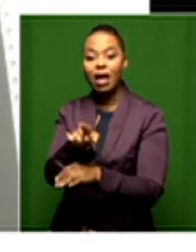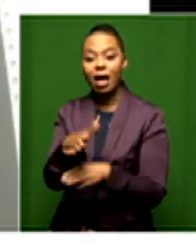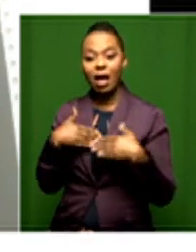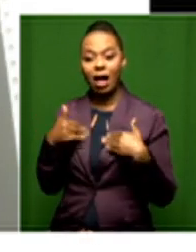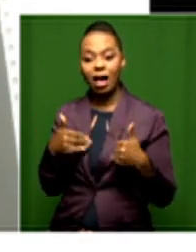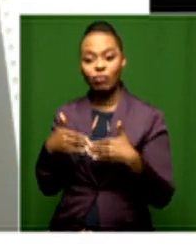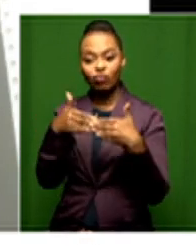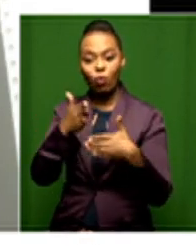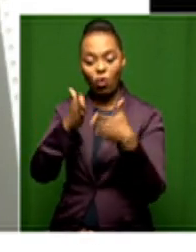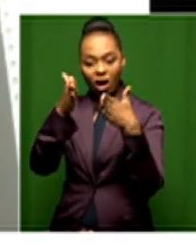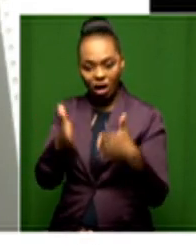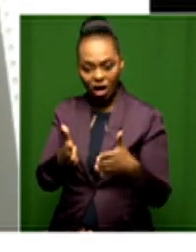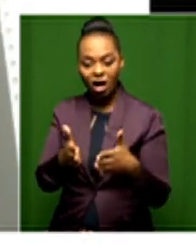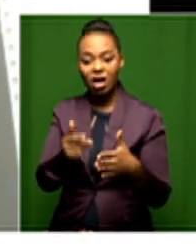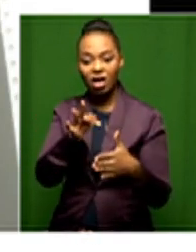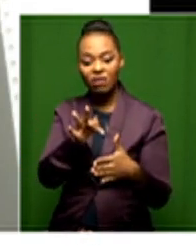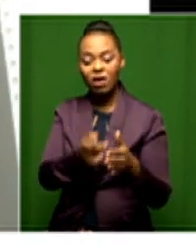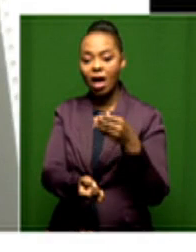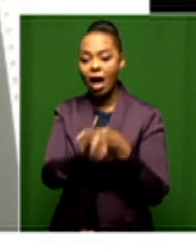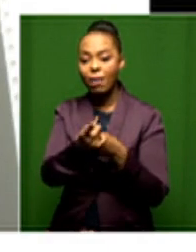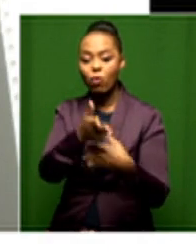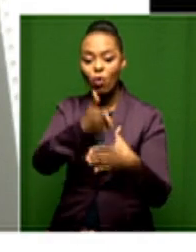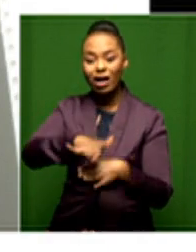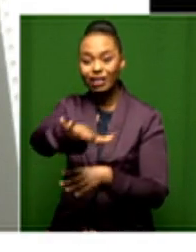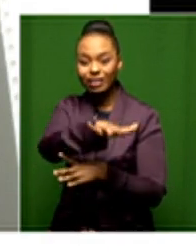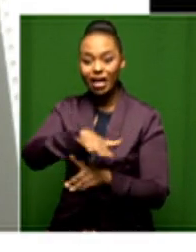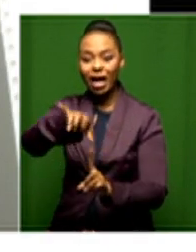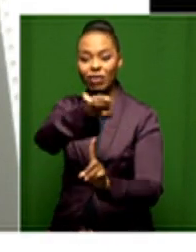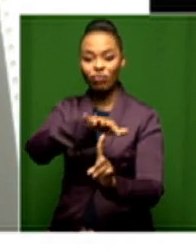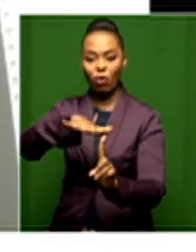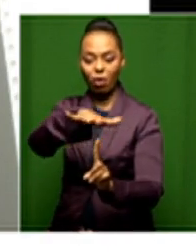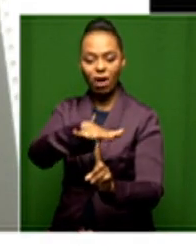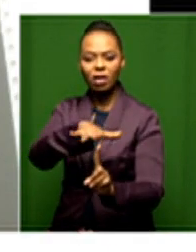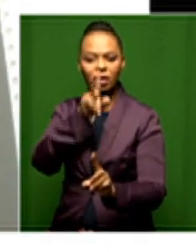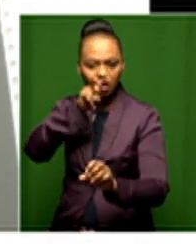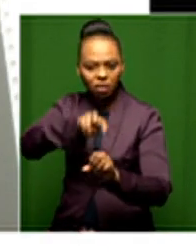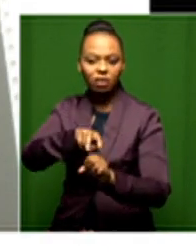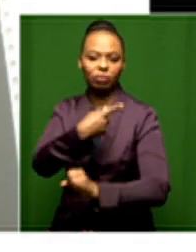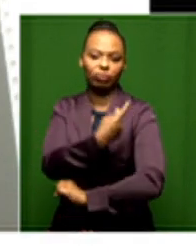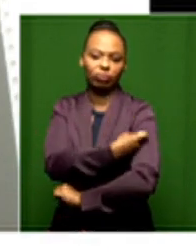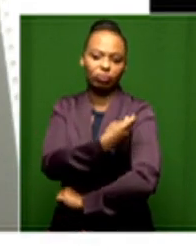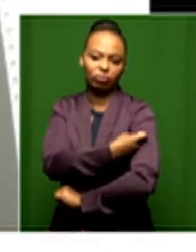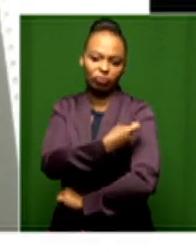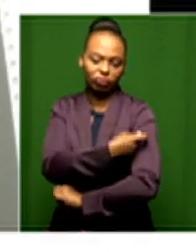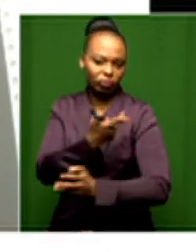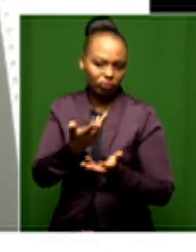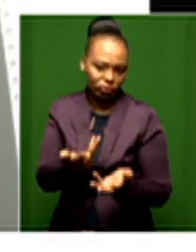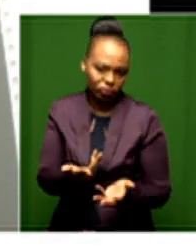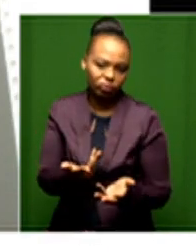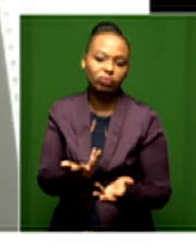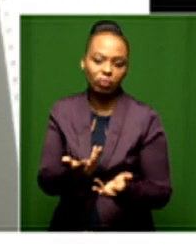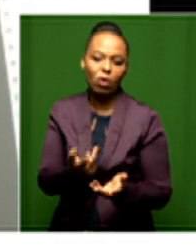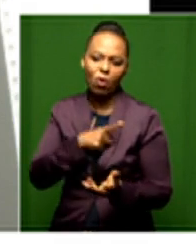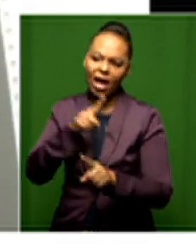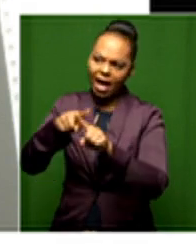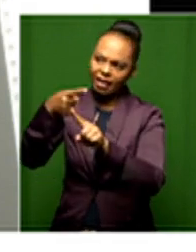workers and everybody else thereafter, it is advisable for us to reach the herd immunity that has been spoken about by the